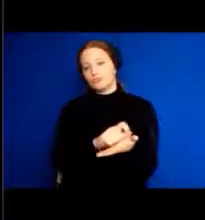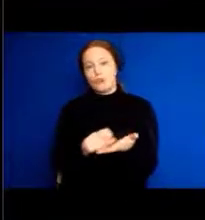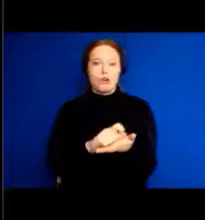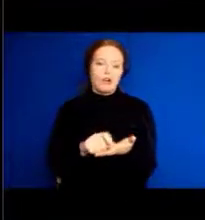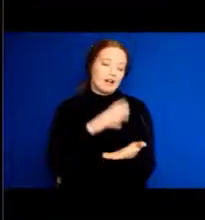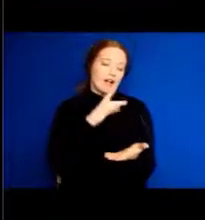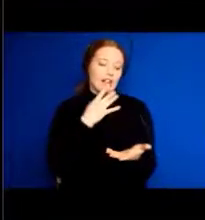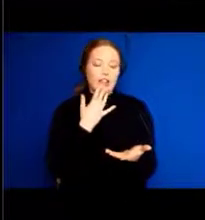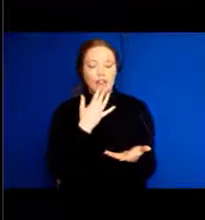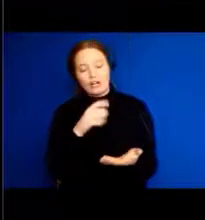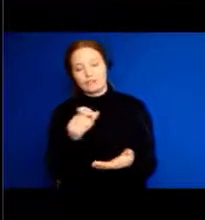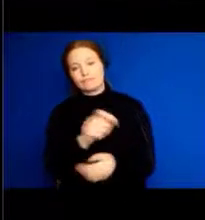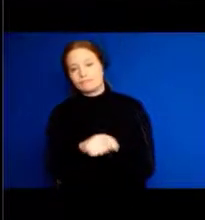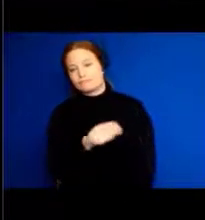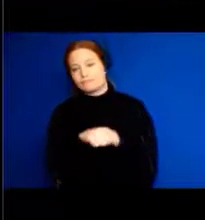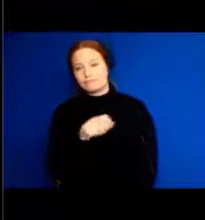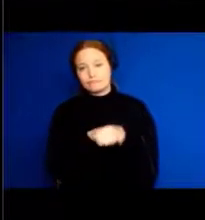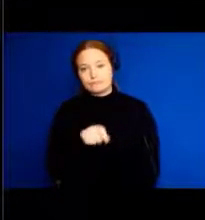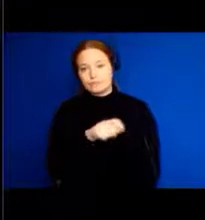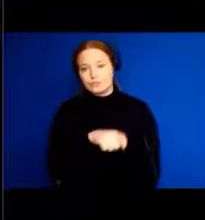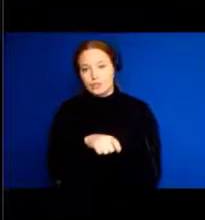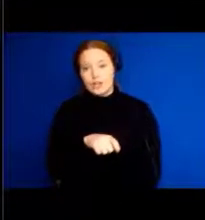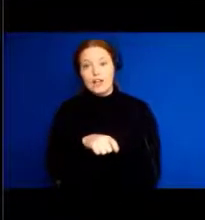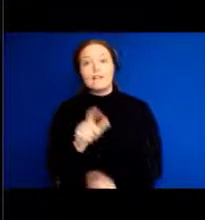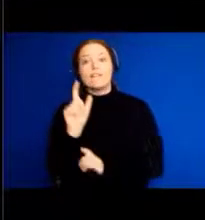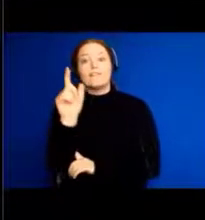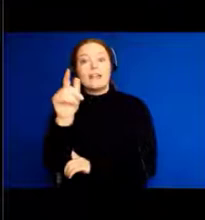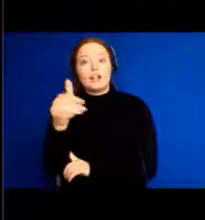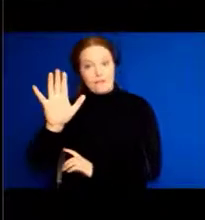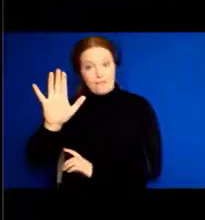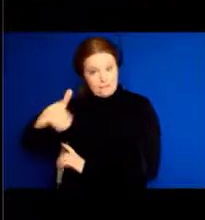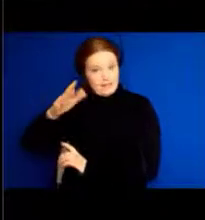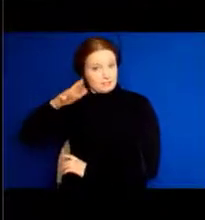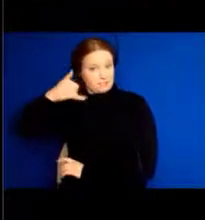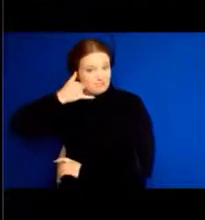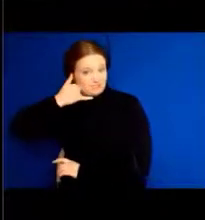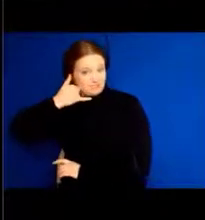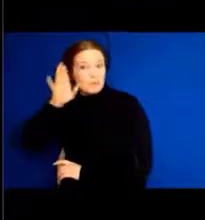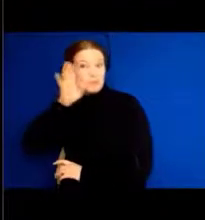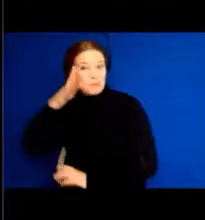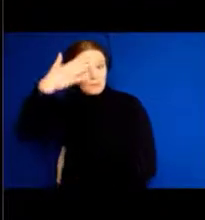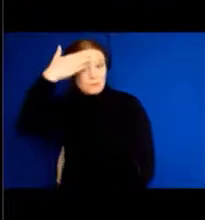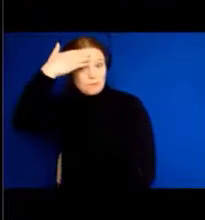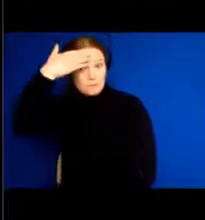things stick. Next slide, please.